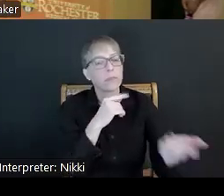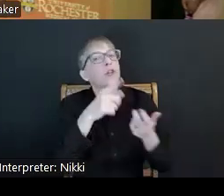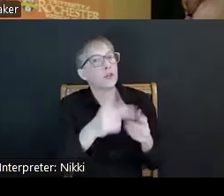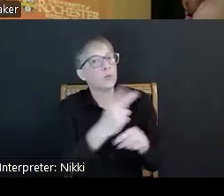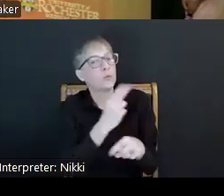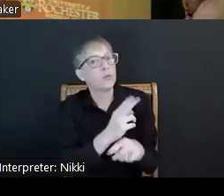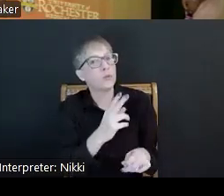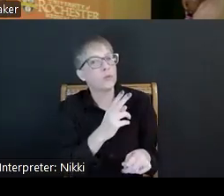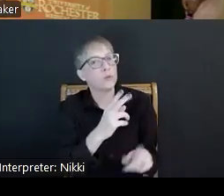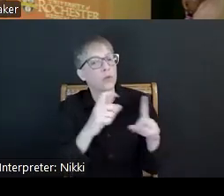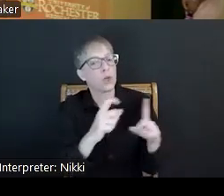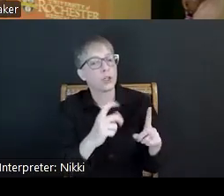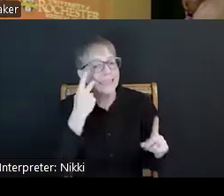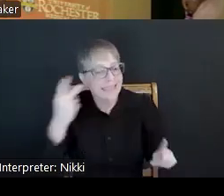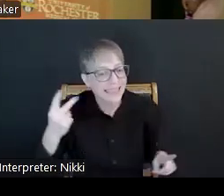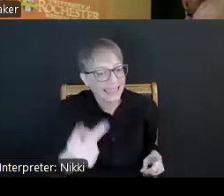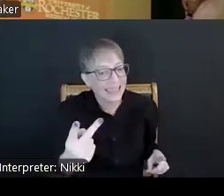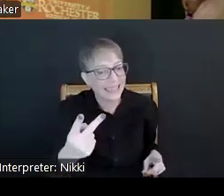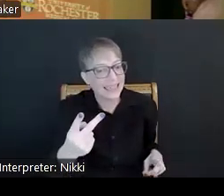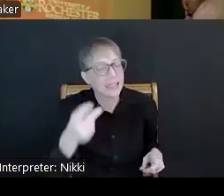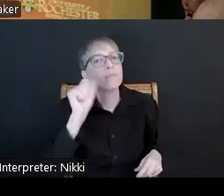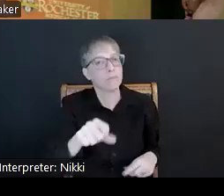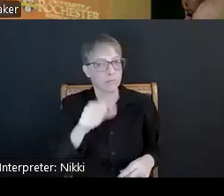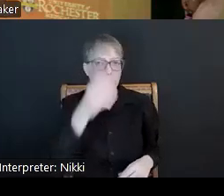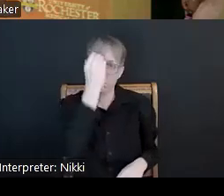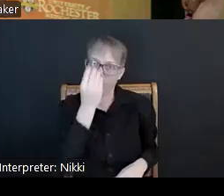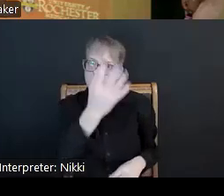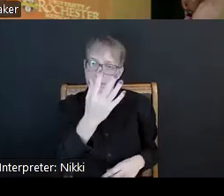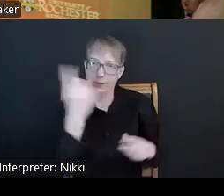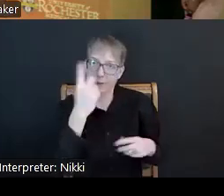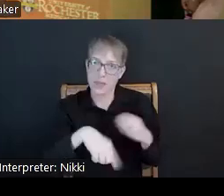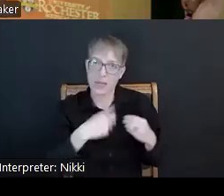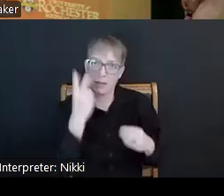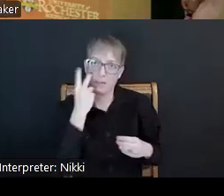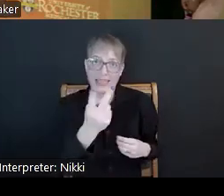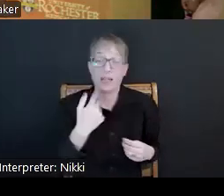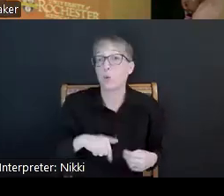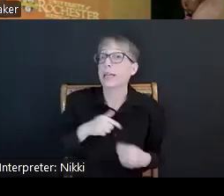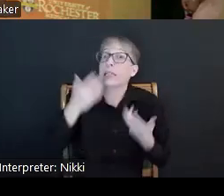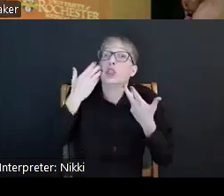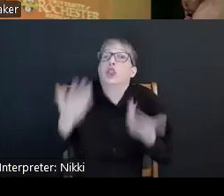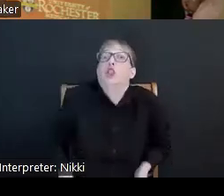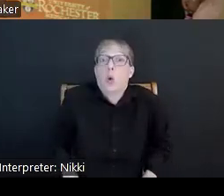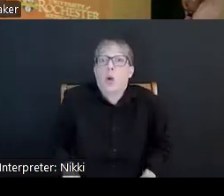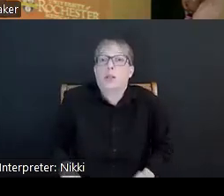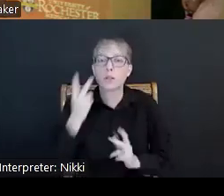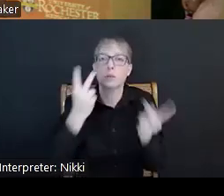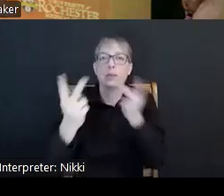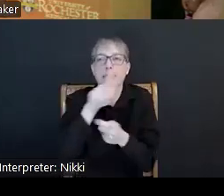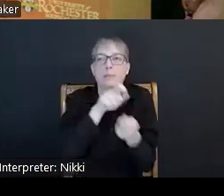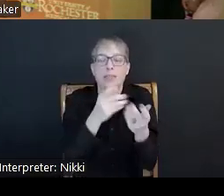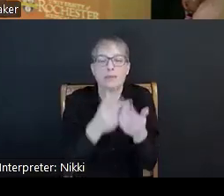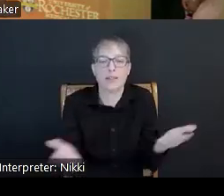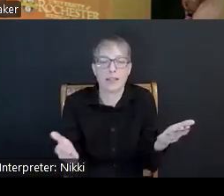it. Let me tell you something about seeing. We don't want to see certain things. And the moment we see this